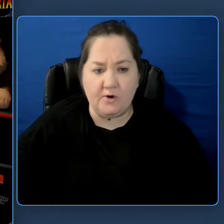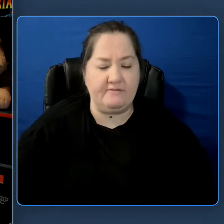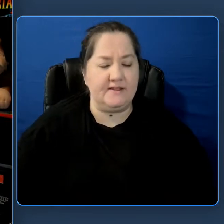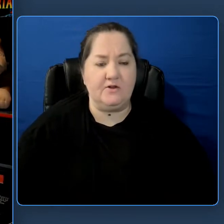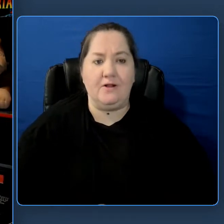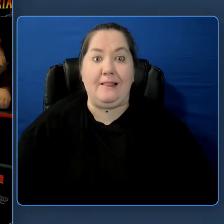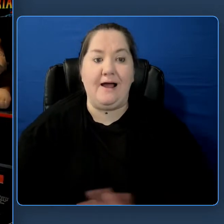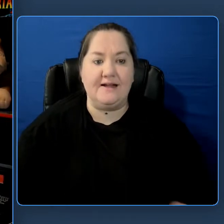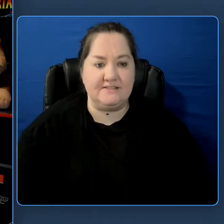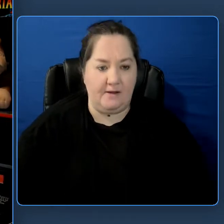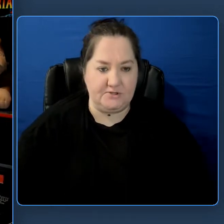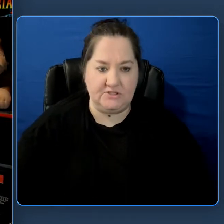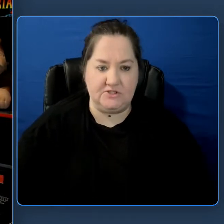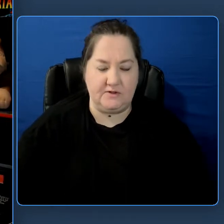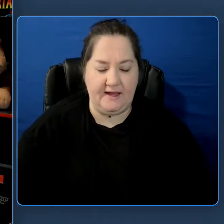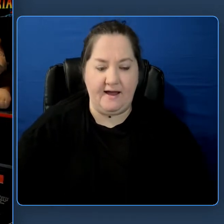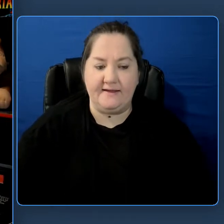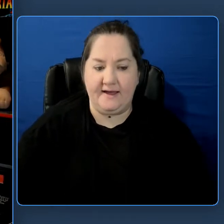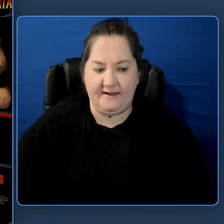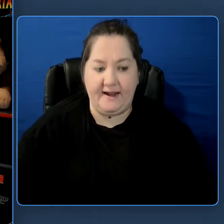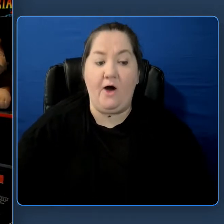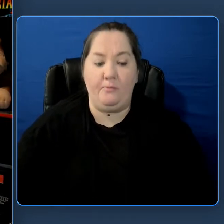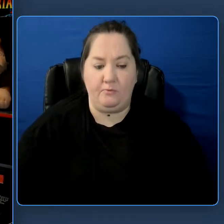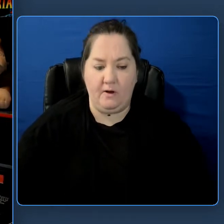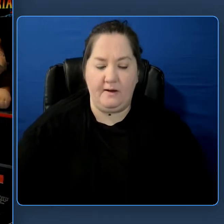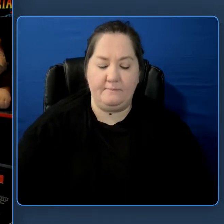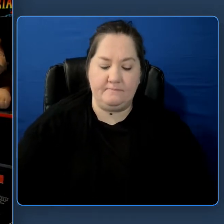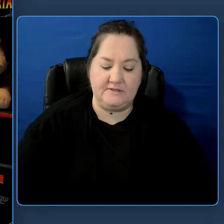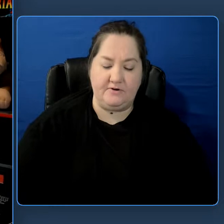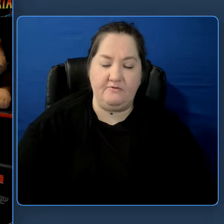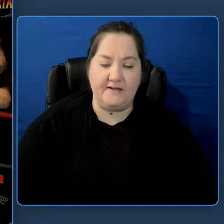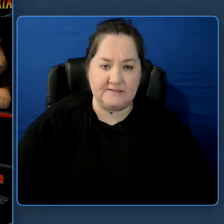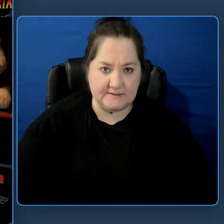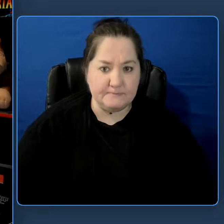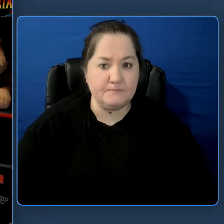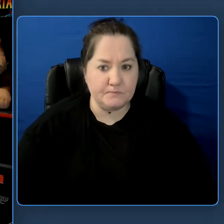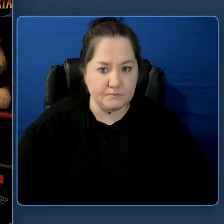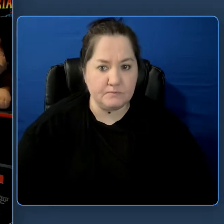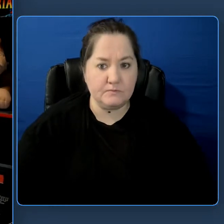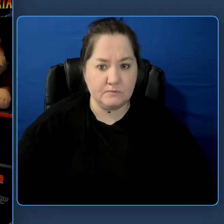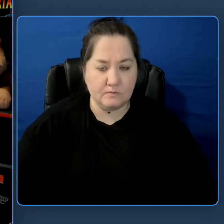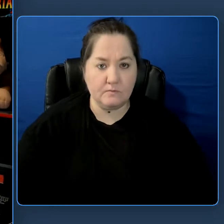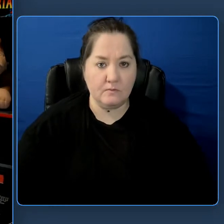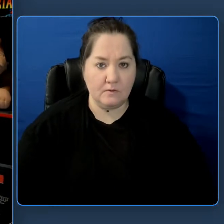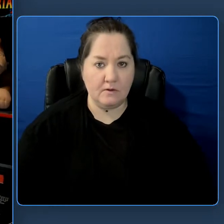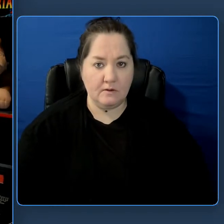that slower and everything. There are lots of options to do with AI, and that can help different events.